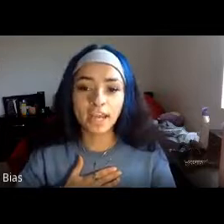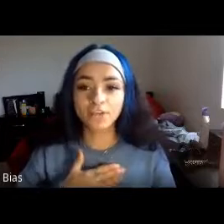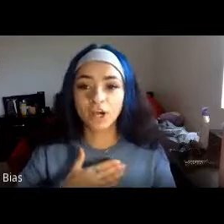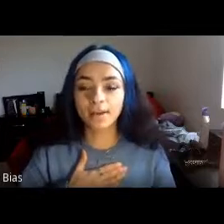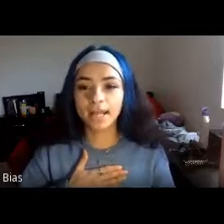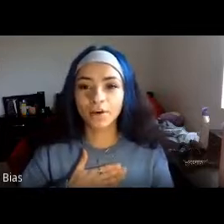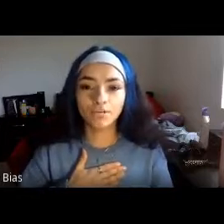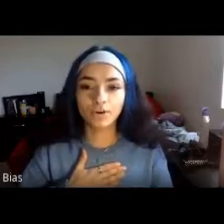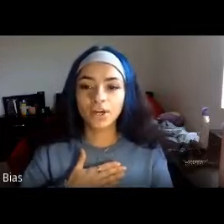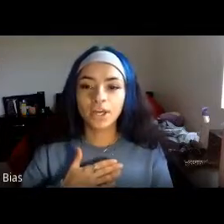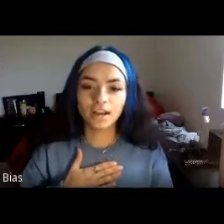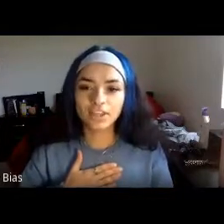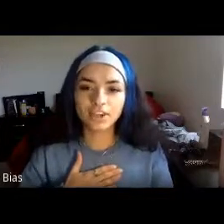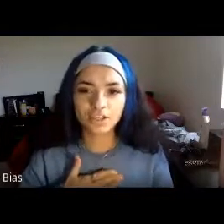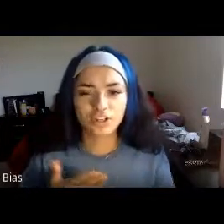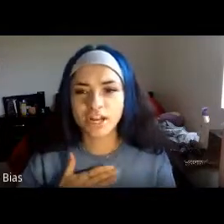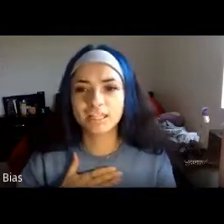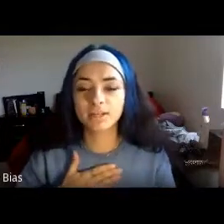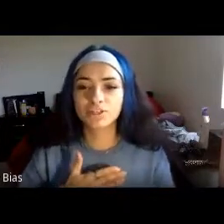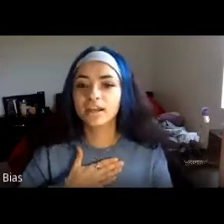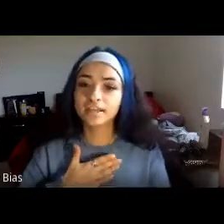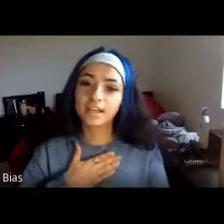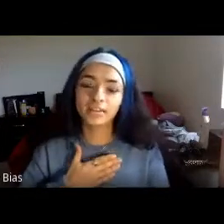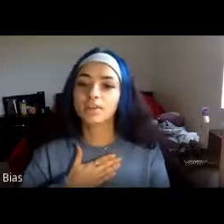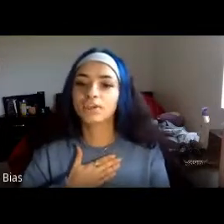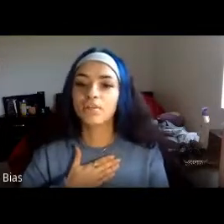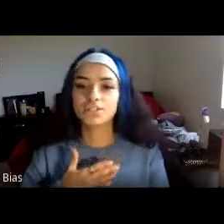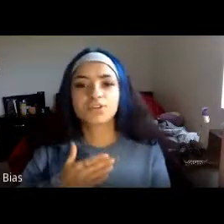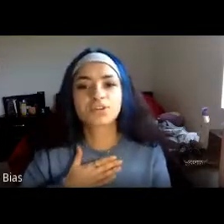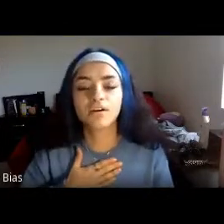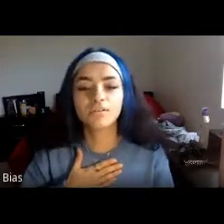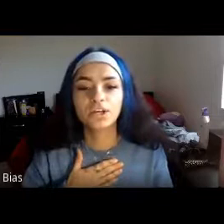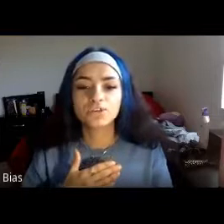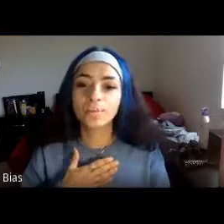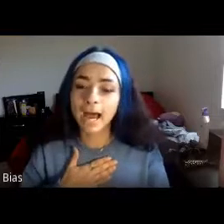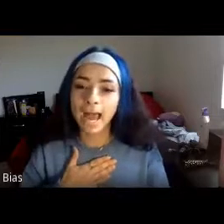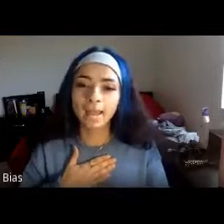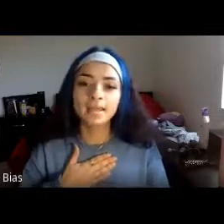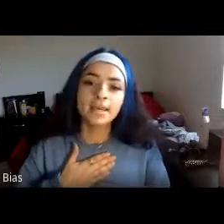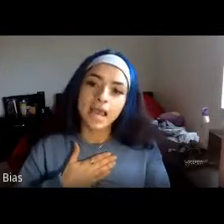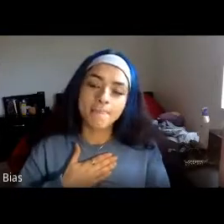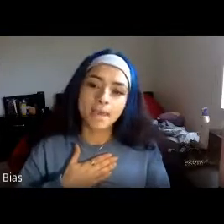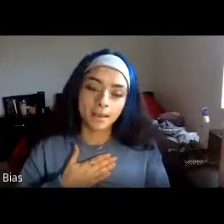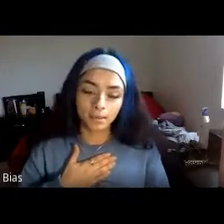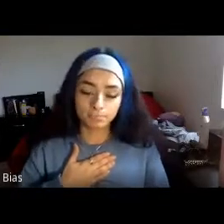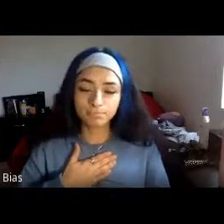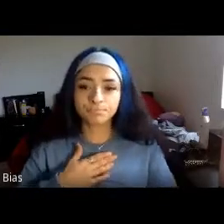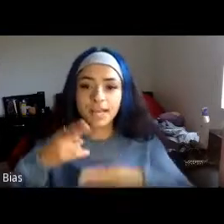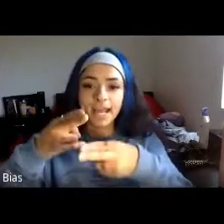like your hand, your dominant hand over kind of like your chest, but it's just kind of indicating like, you know, this is yourself. So my, and